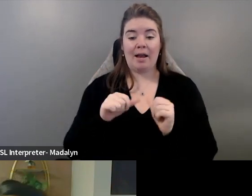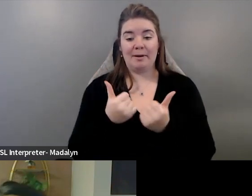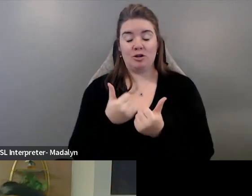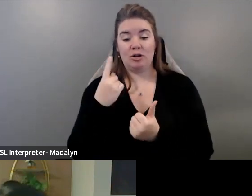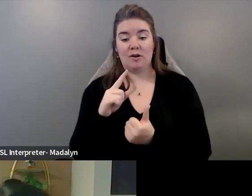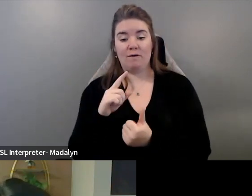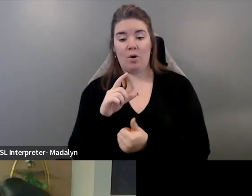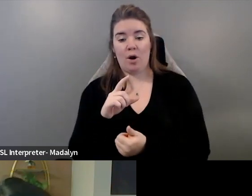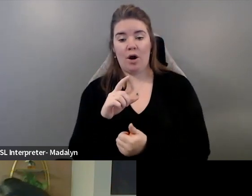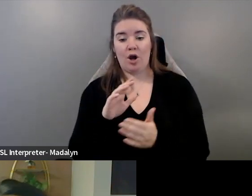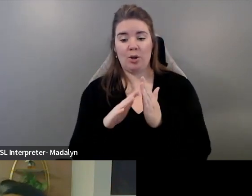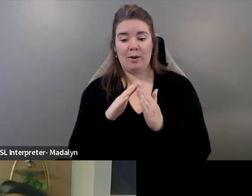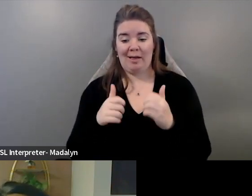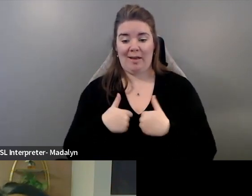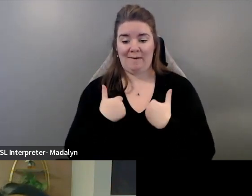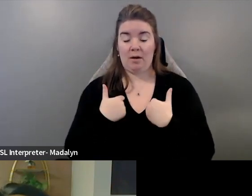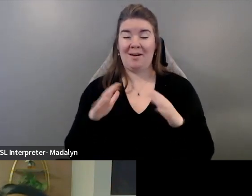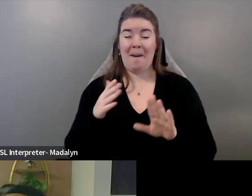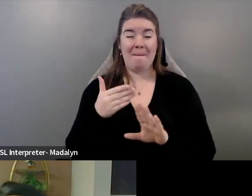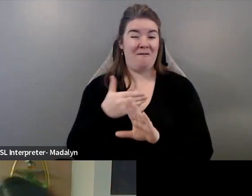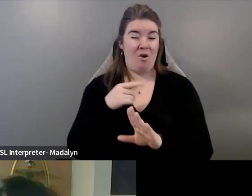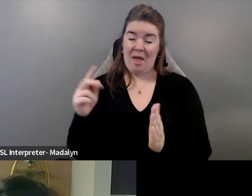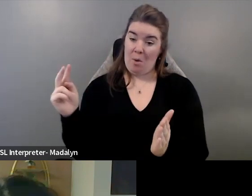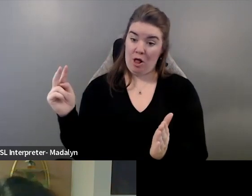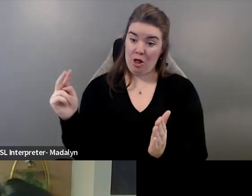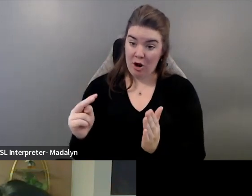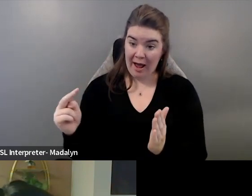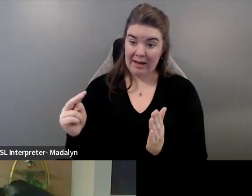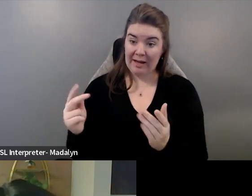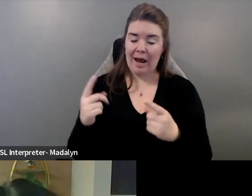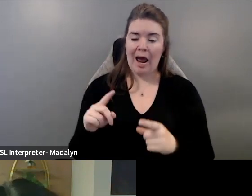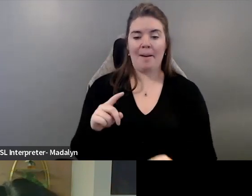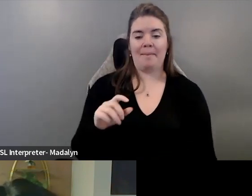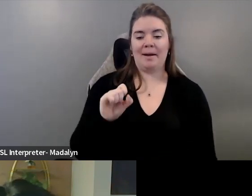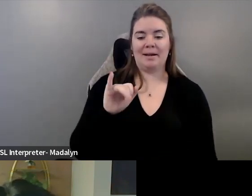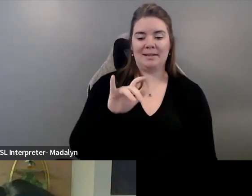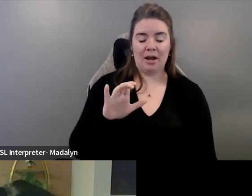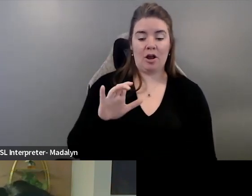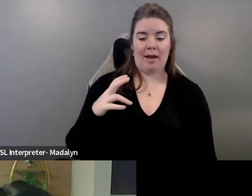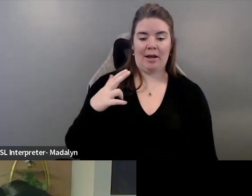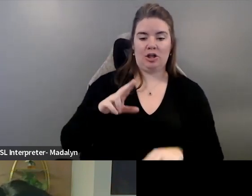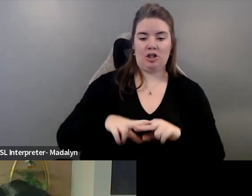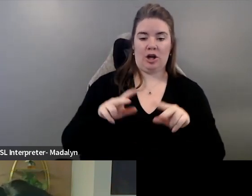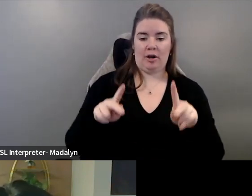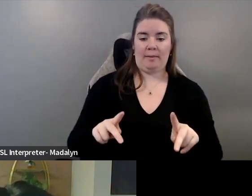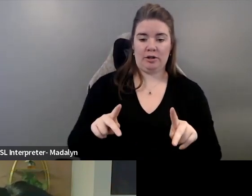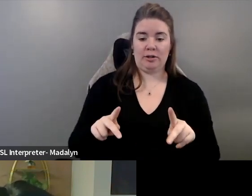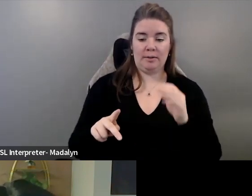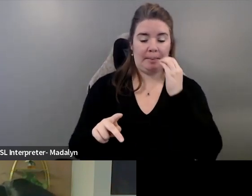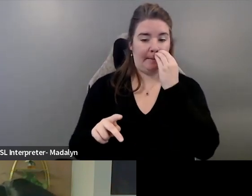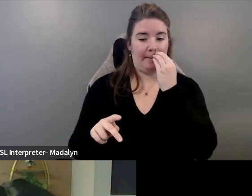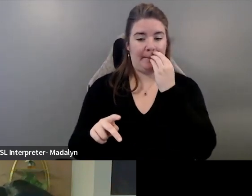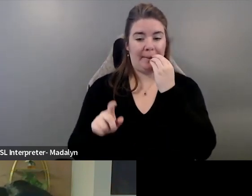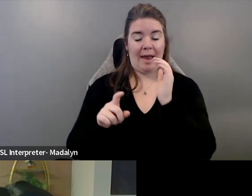Before they will even look at it, the SILC chair, after the council has given them approval to do so, has to